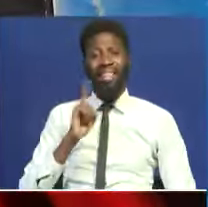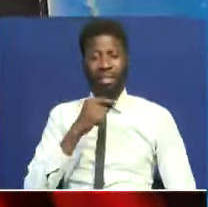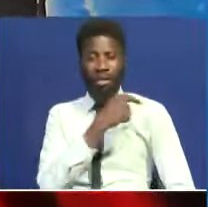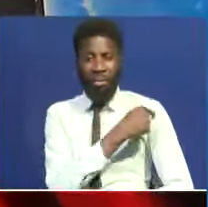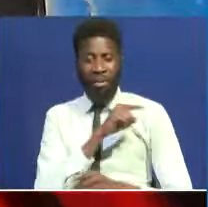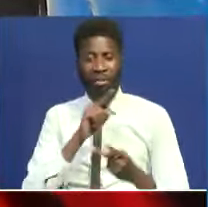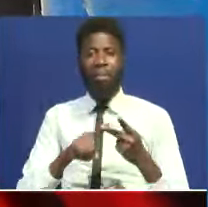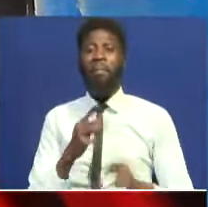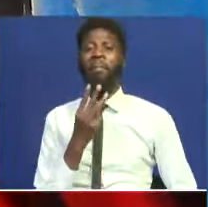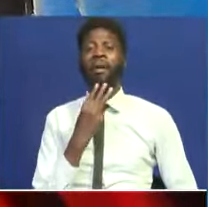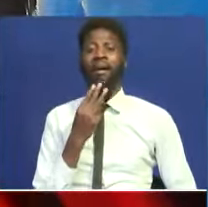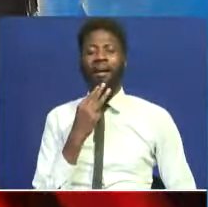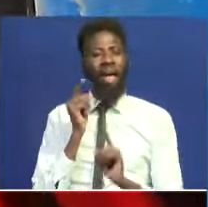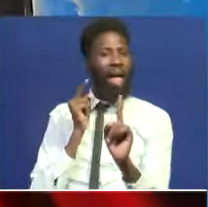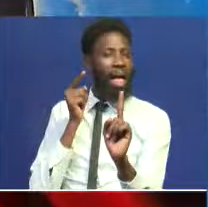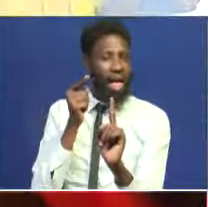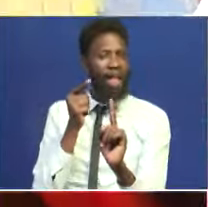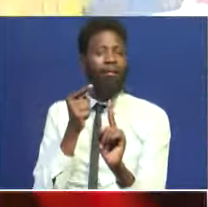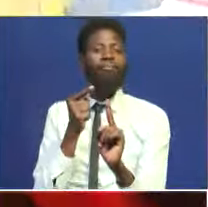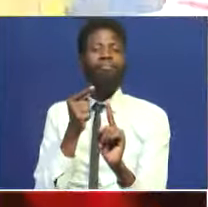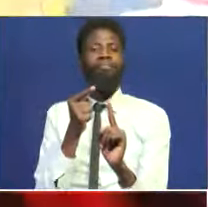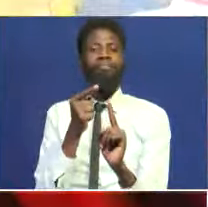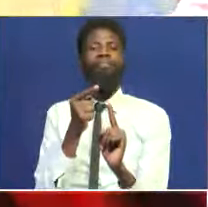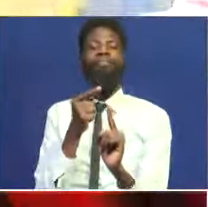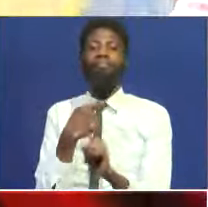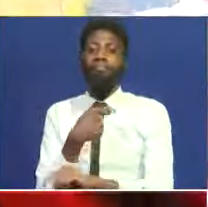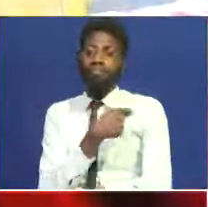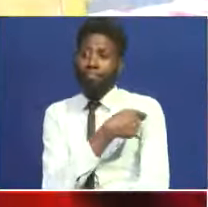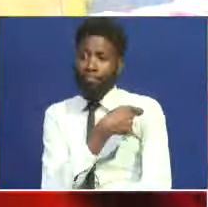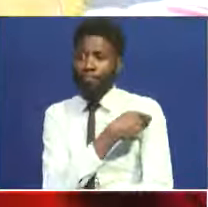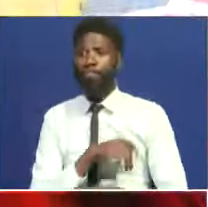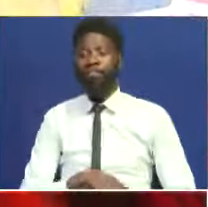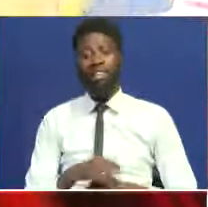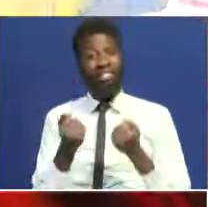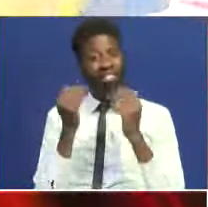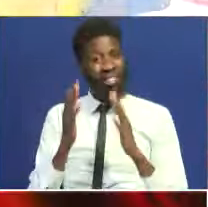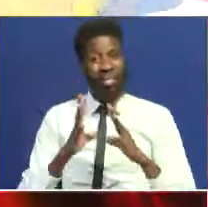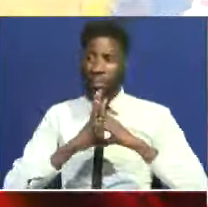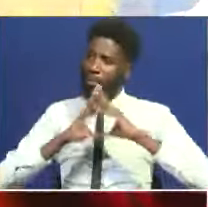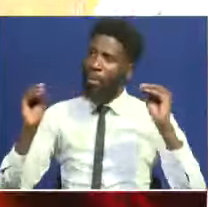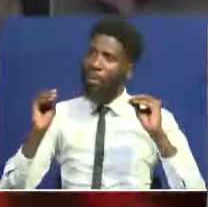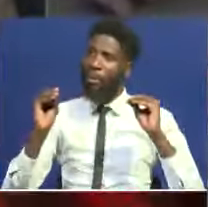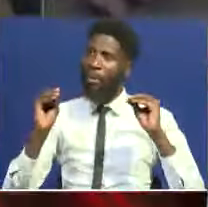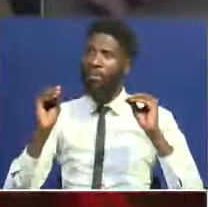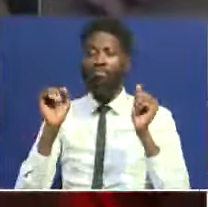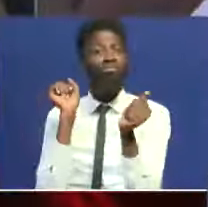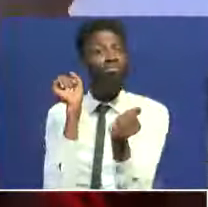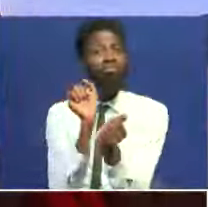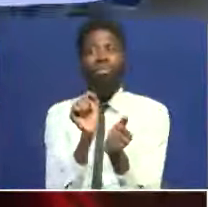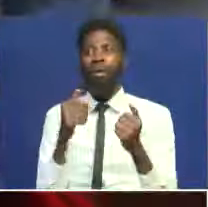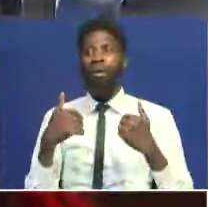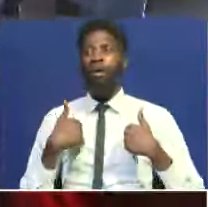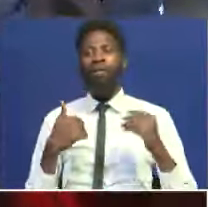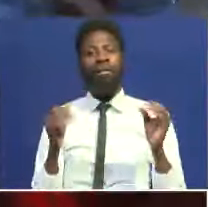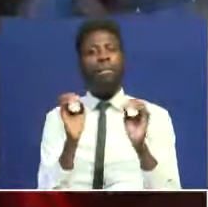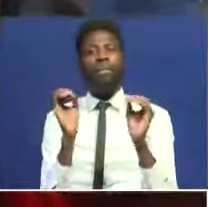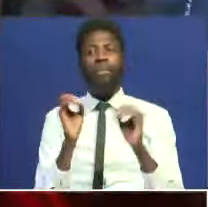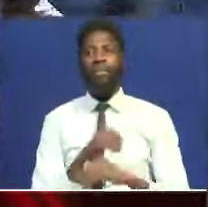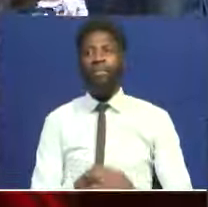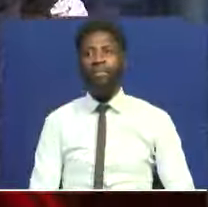attention both the driver and conductor of the bus remain at large with no arrest made these f